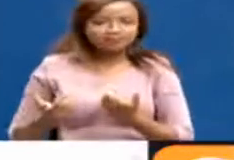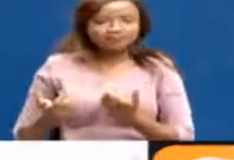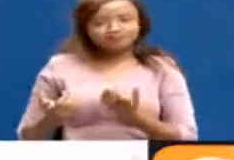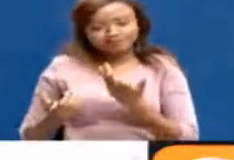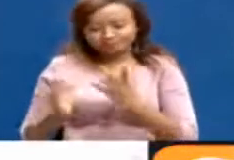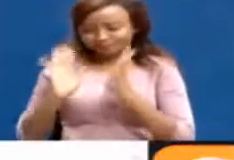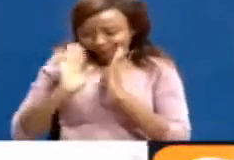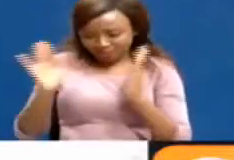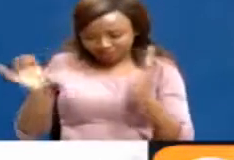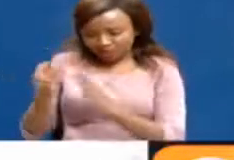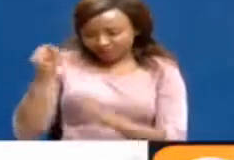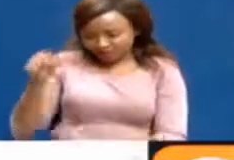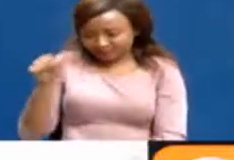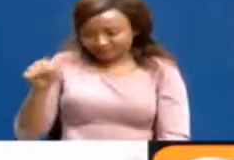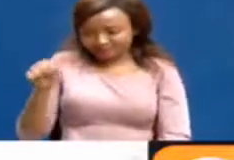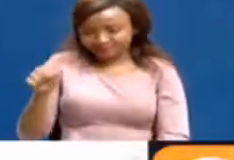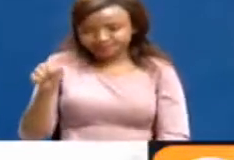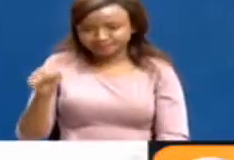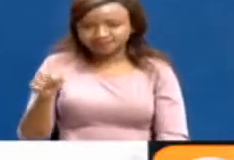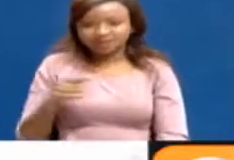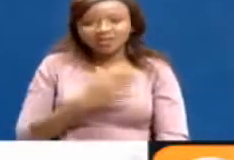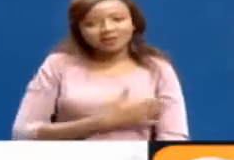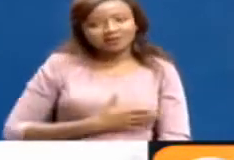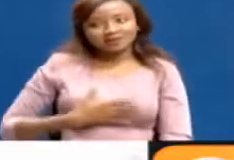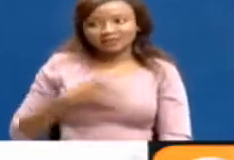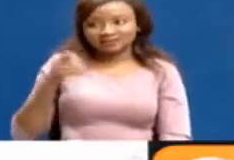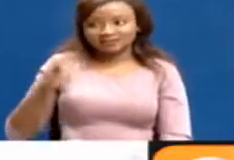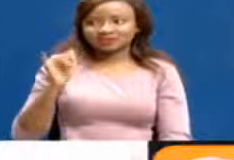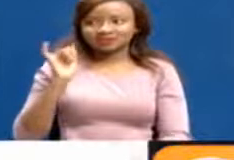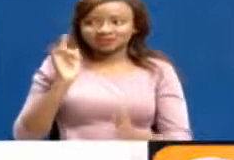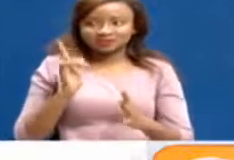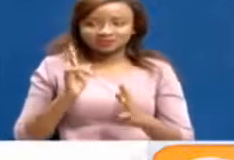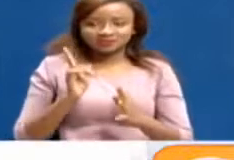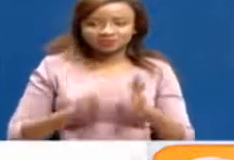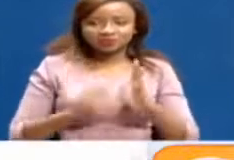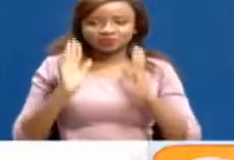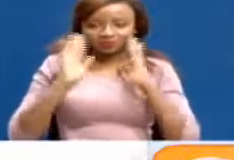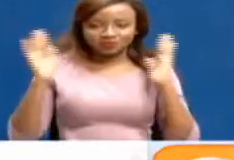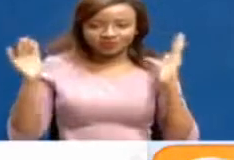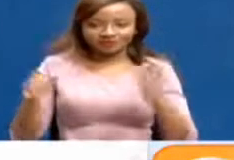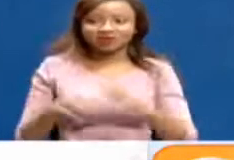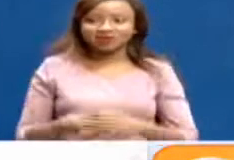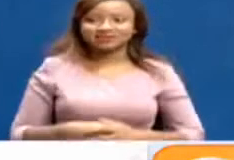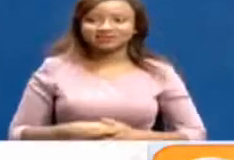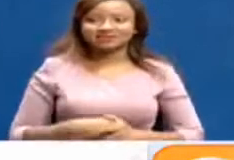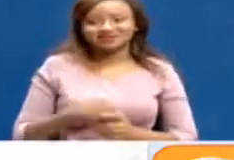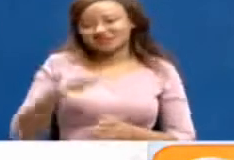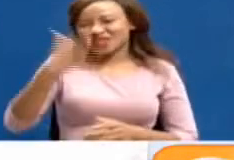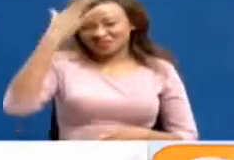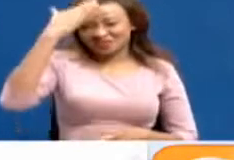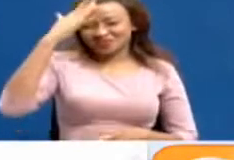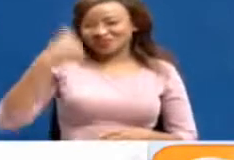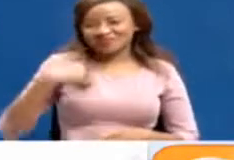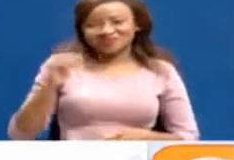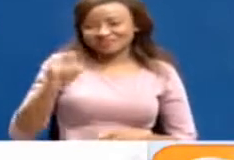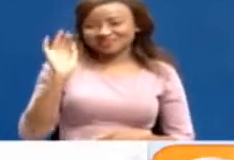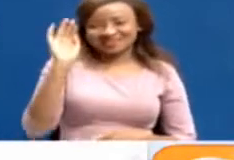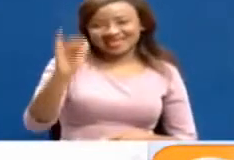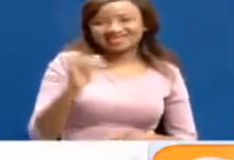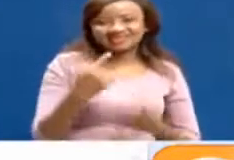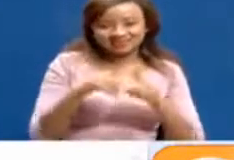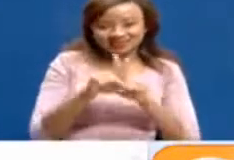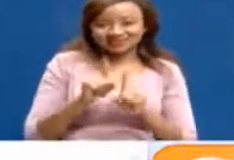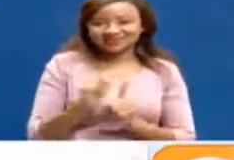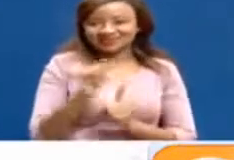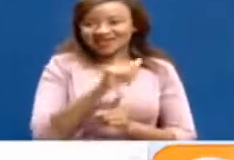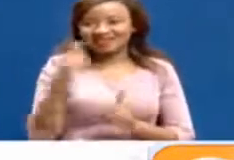is where our focus, Jeff. Really, I beg you, that's where our focus must be. All right, Senator, you know I had to ask, right? I had to ask, but let me come back